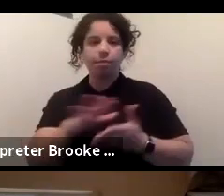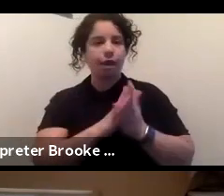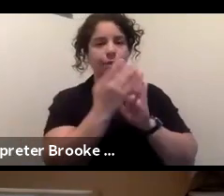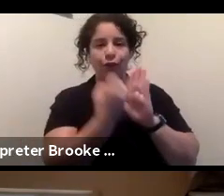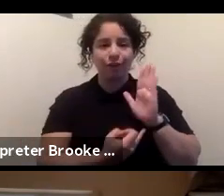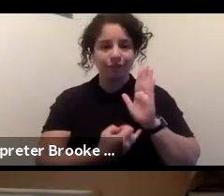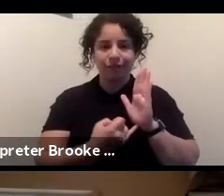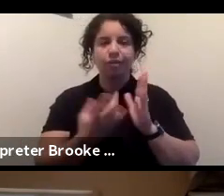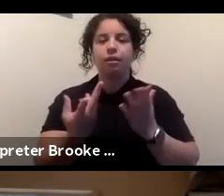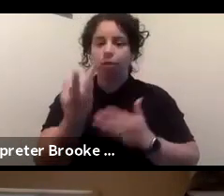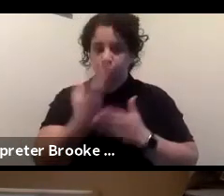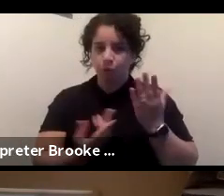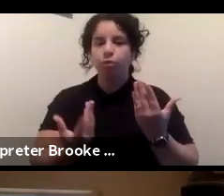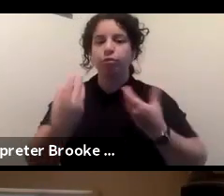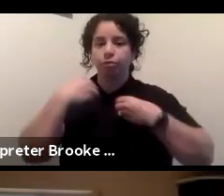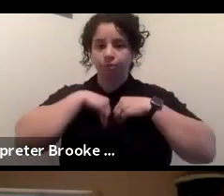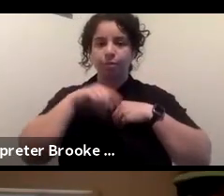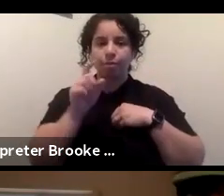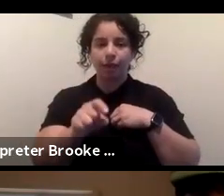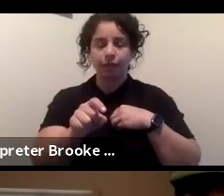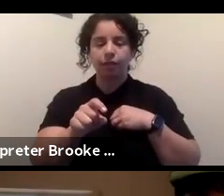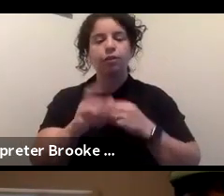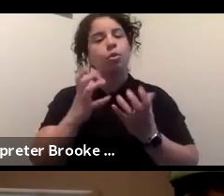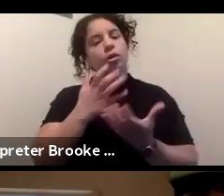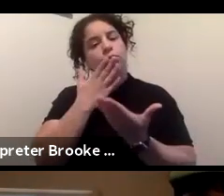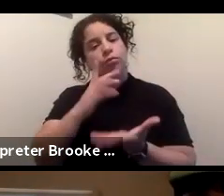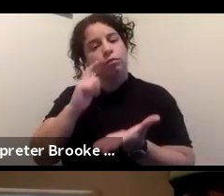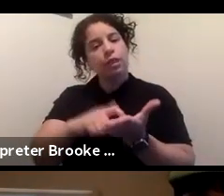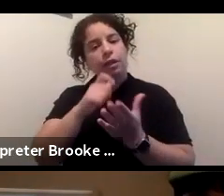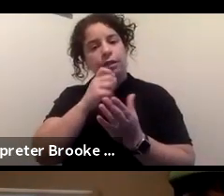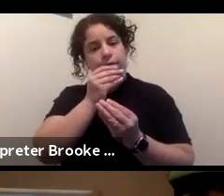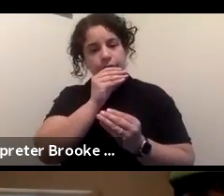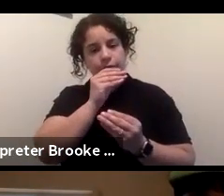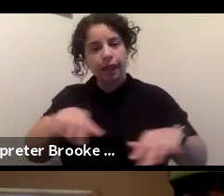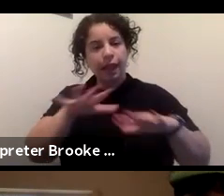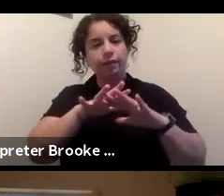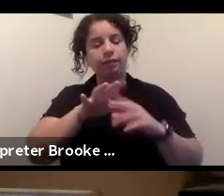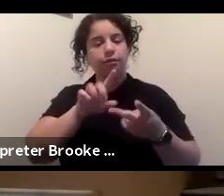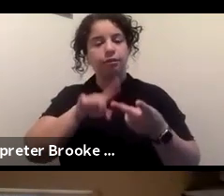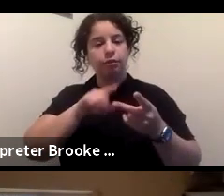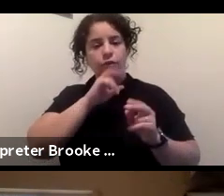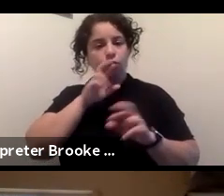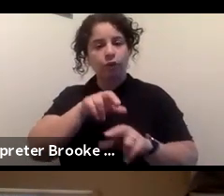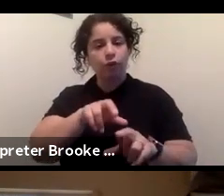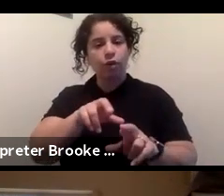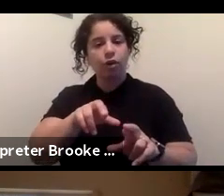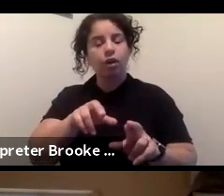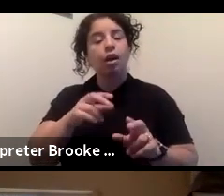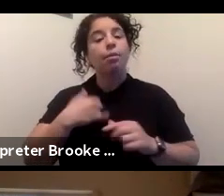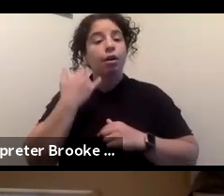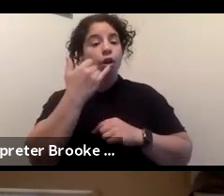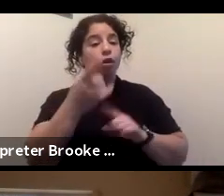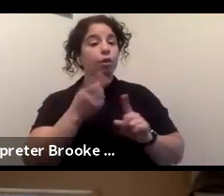to our land and our river. And I'm calling to you from our Green Earth Reservation,